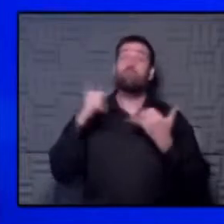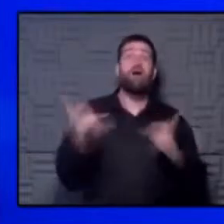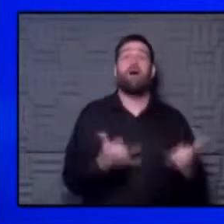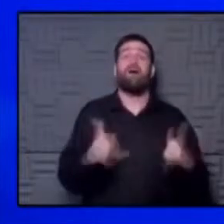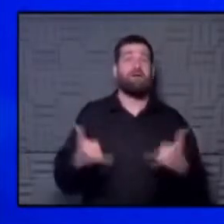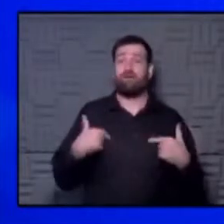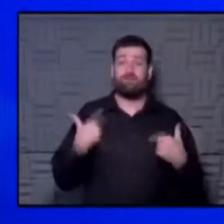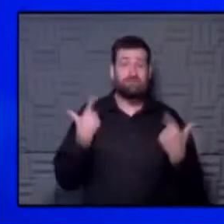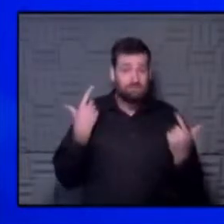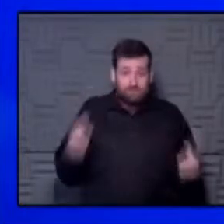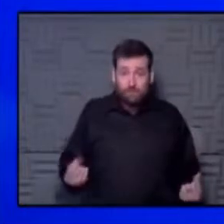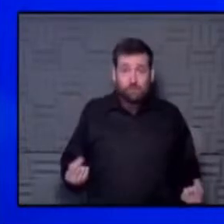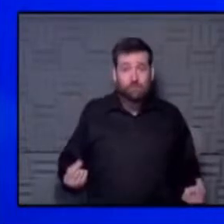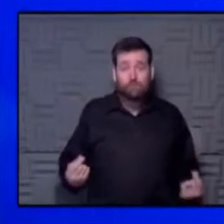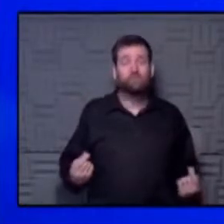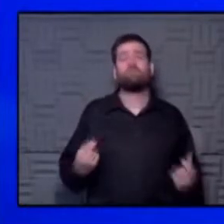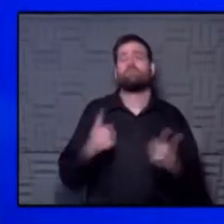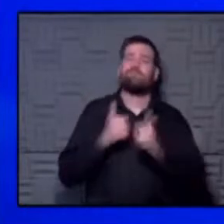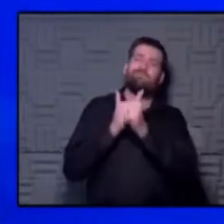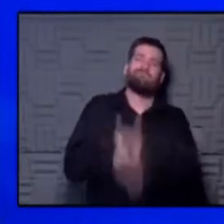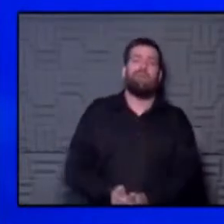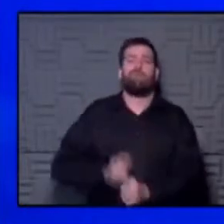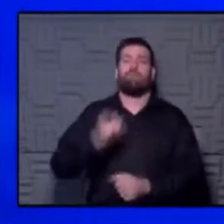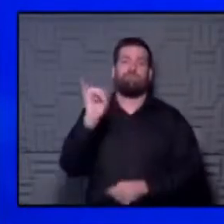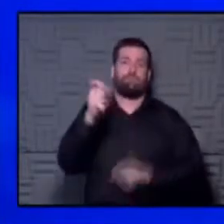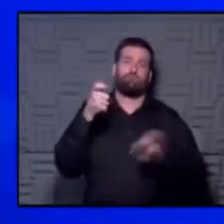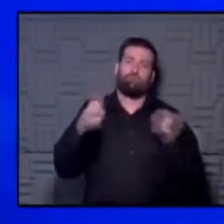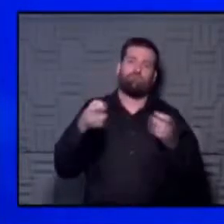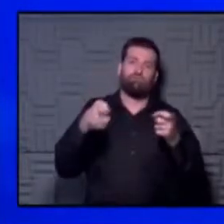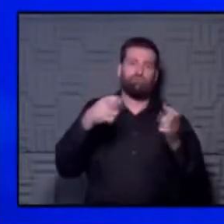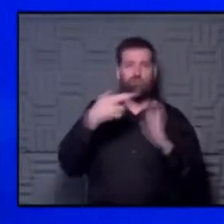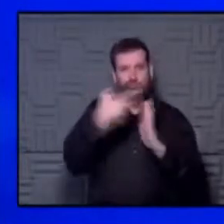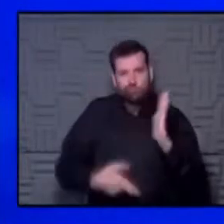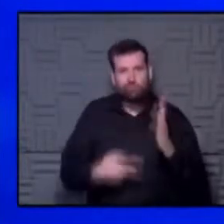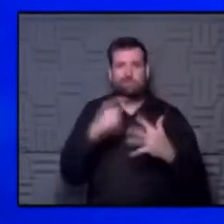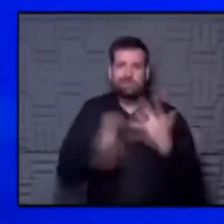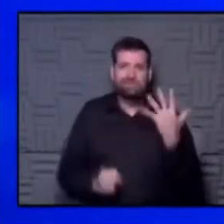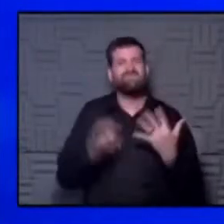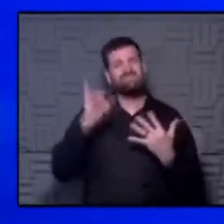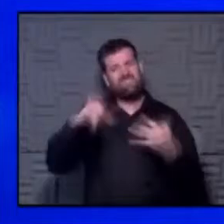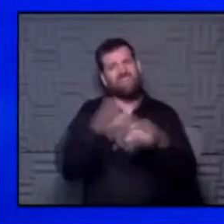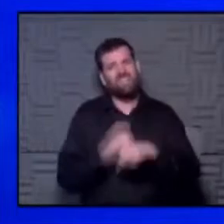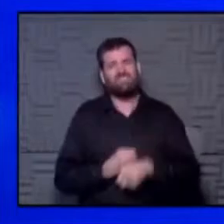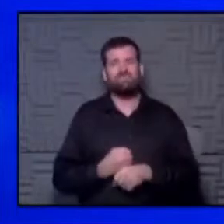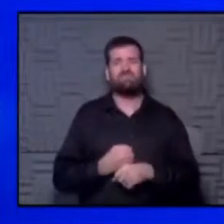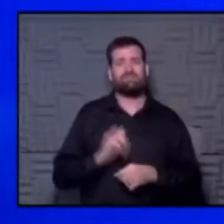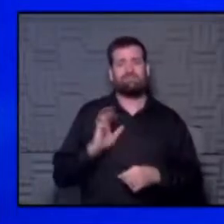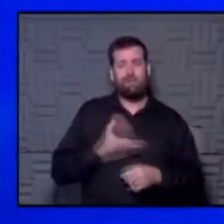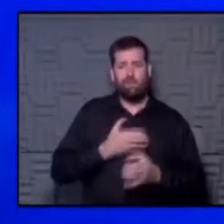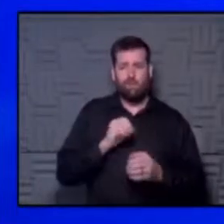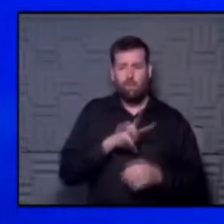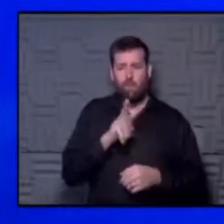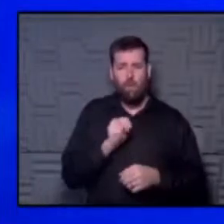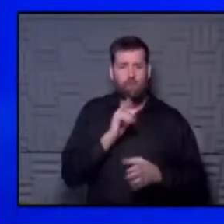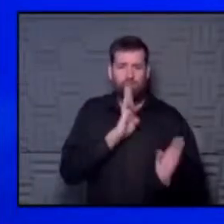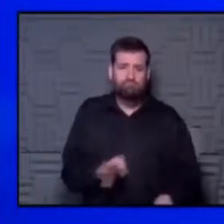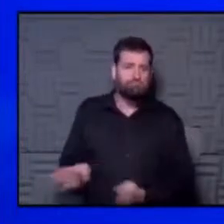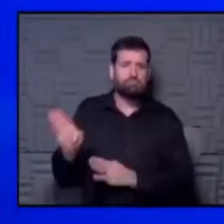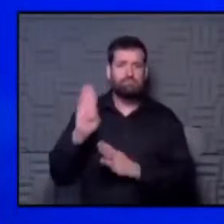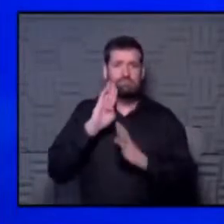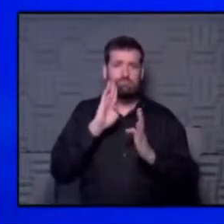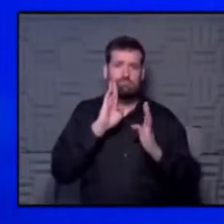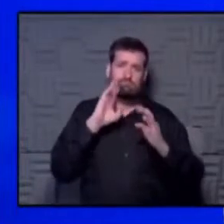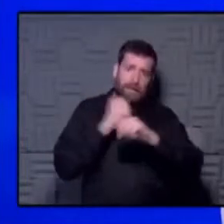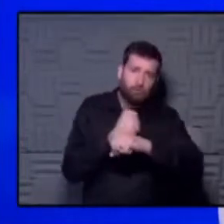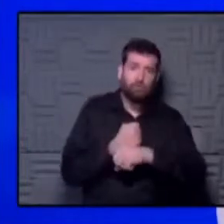this case is to follow the pillars of infection control. That's the fight. And it's really a very individual battle. Do you choose to do that?